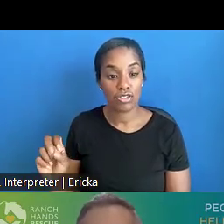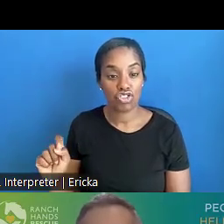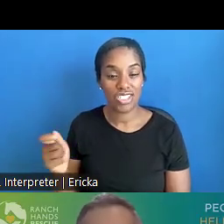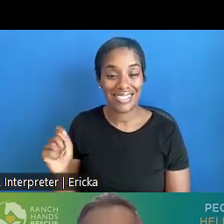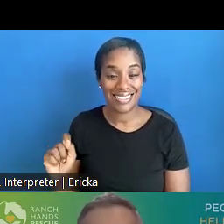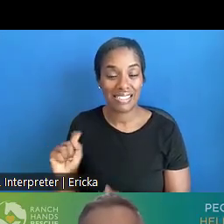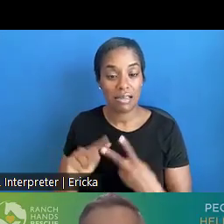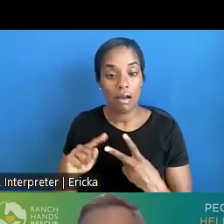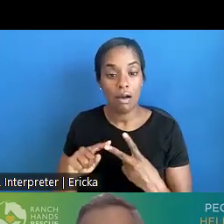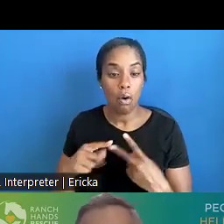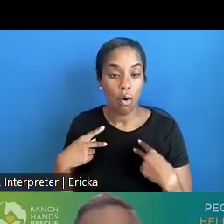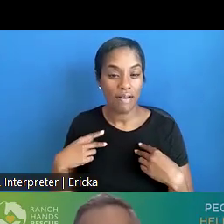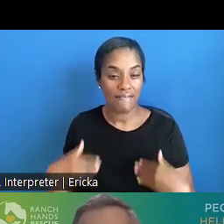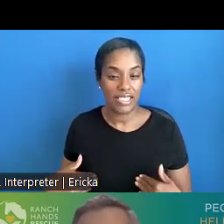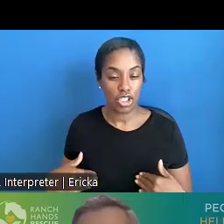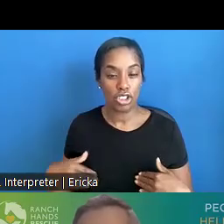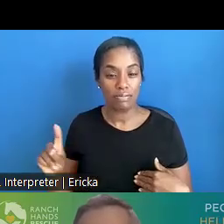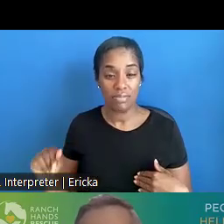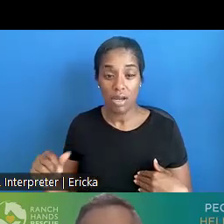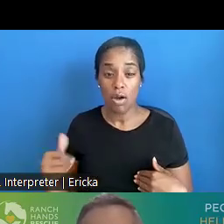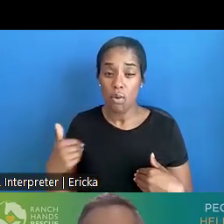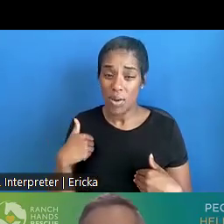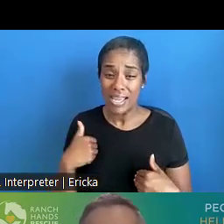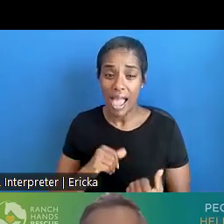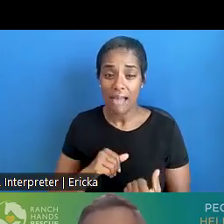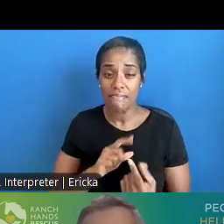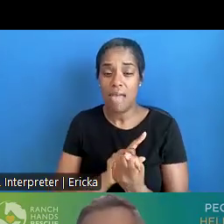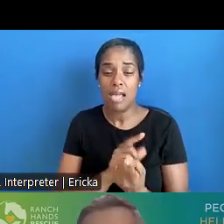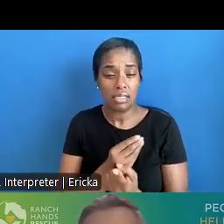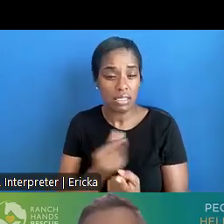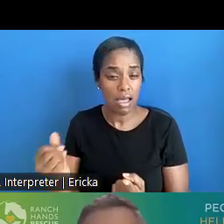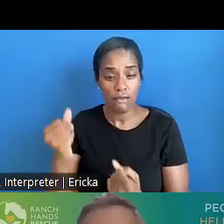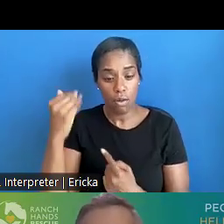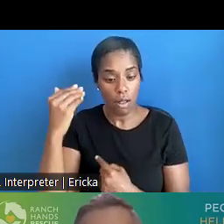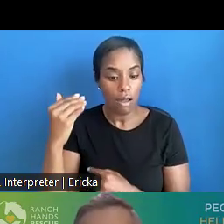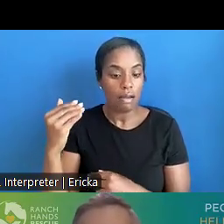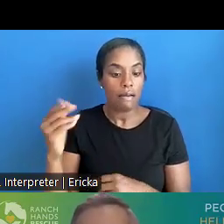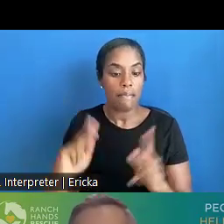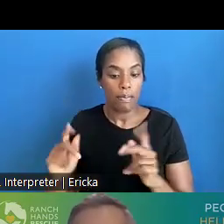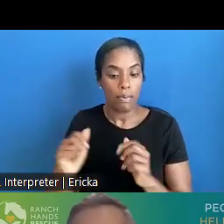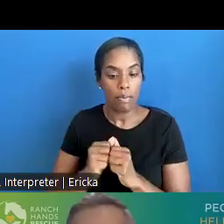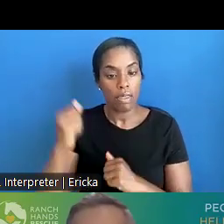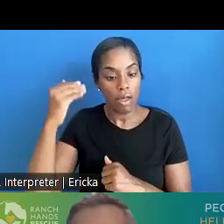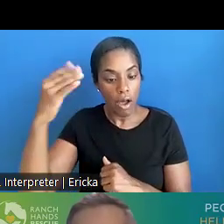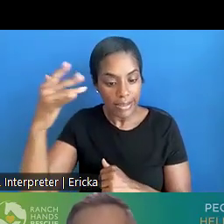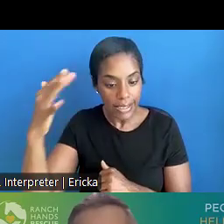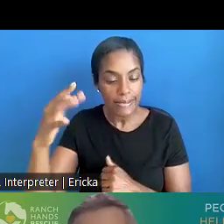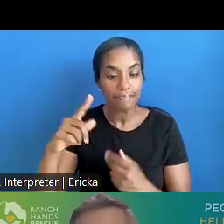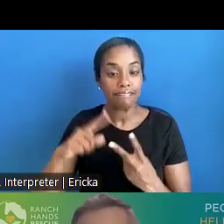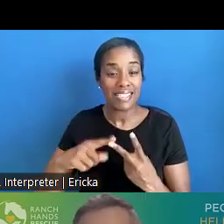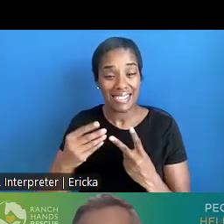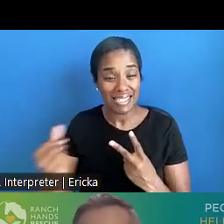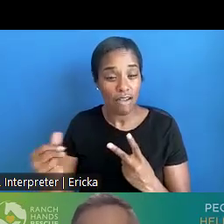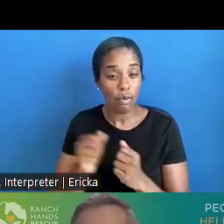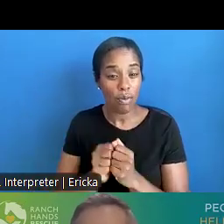have encountered several individuals with autism spectrum disorder and intellectual and developmental disabilities, and as well as a